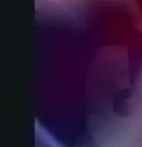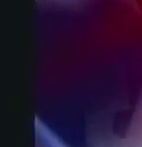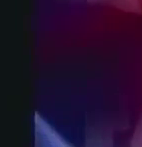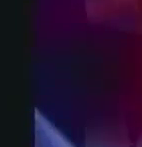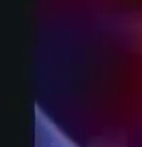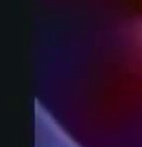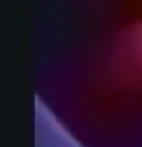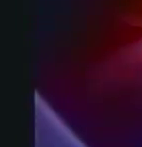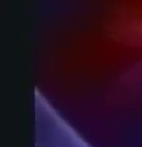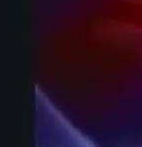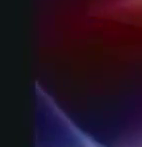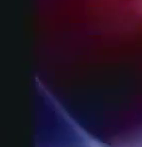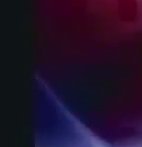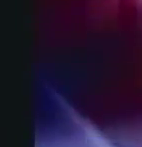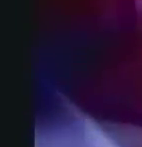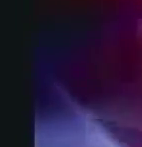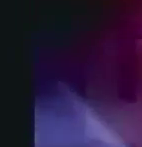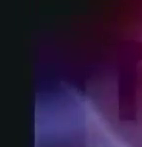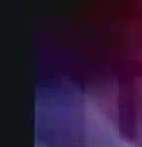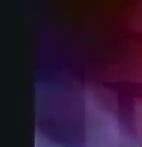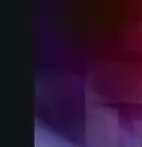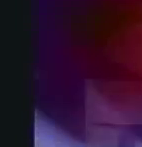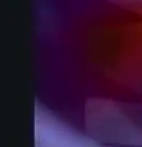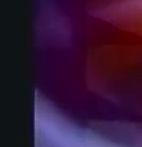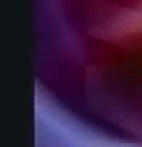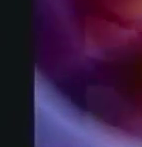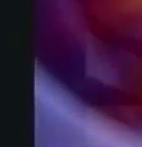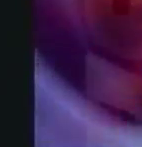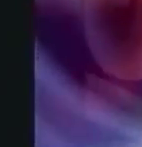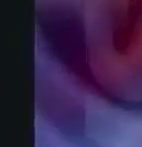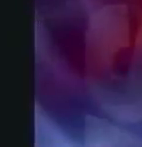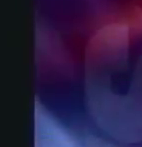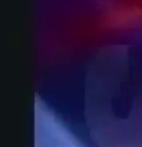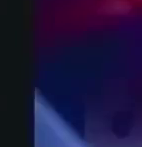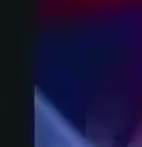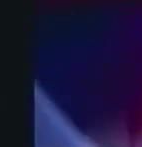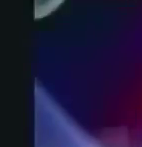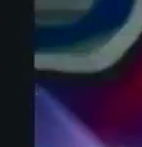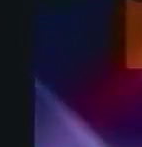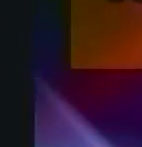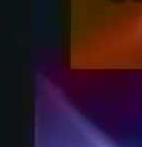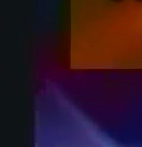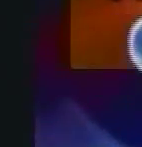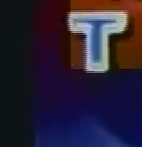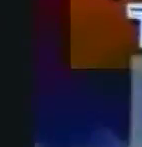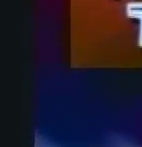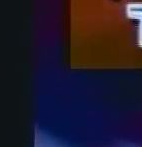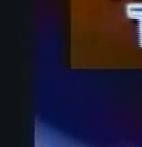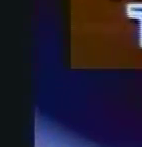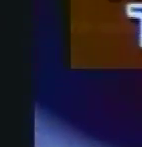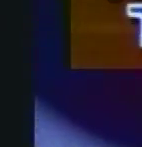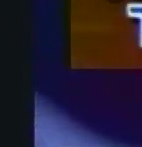Covering the islands of the Bahamas, ZNS Network presents The Bahamas Tonight.